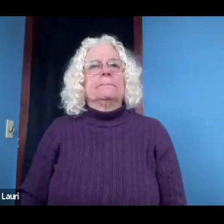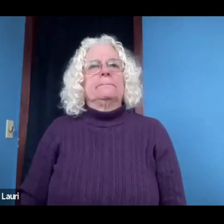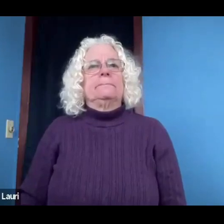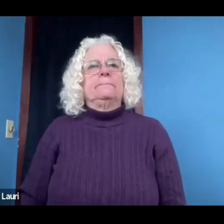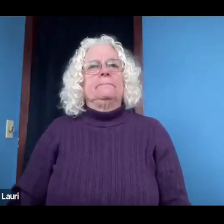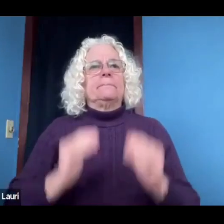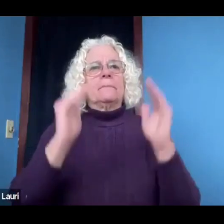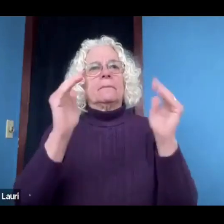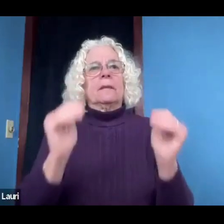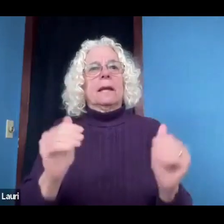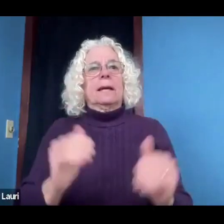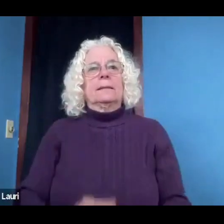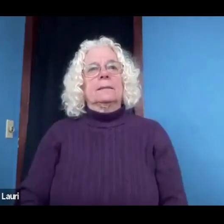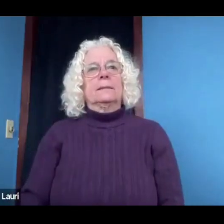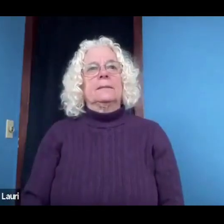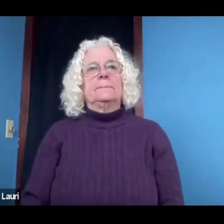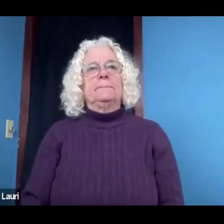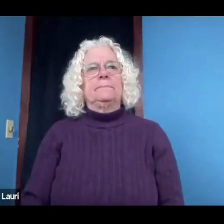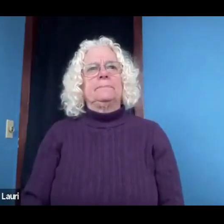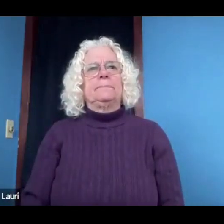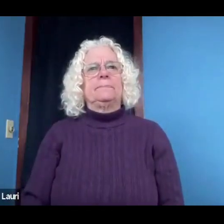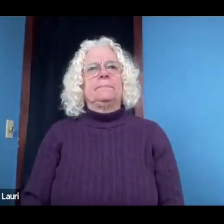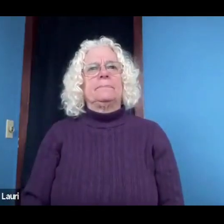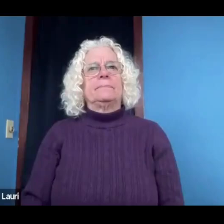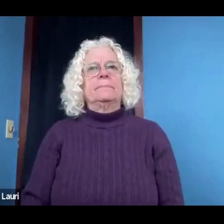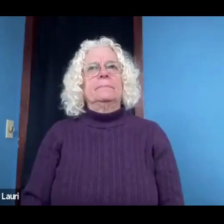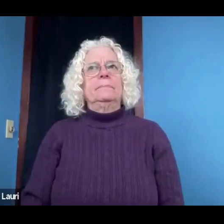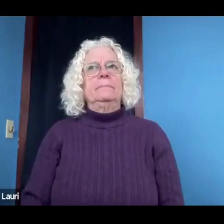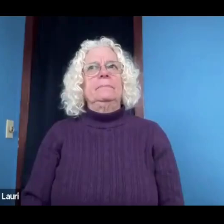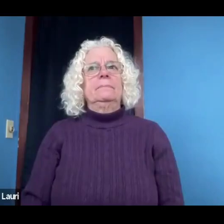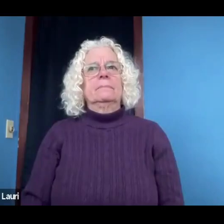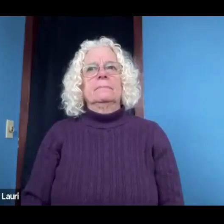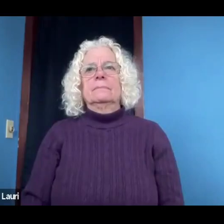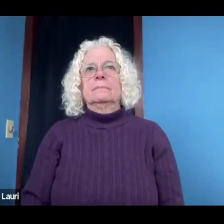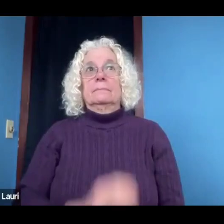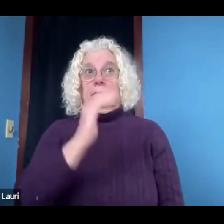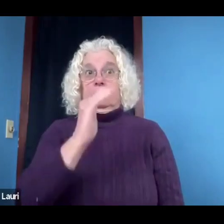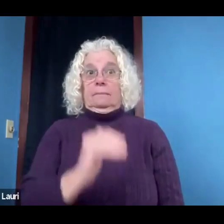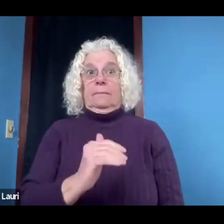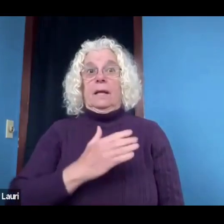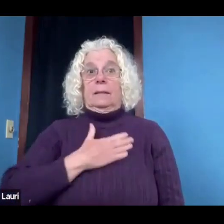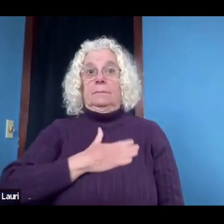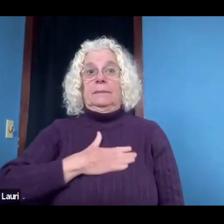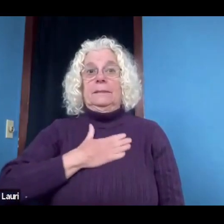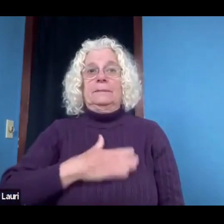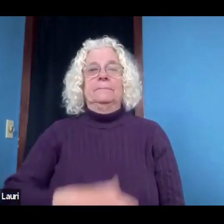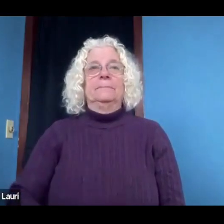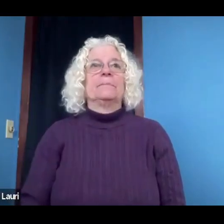Next slide. Next slide, please.